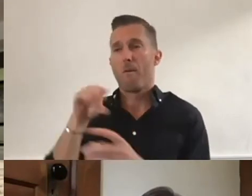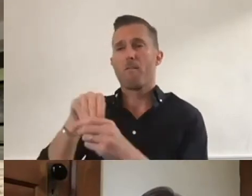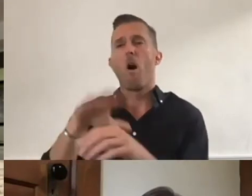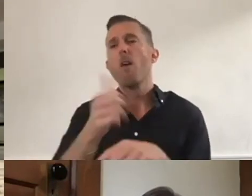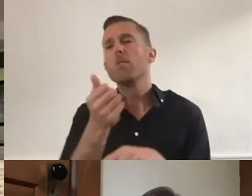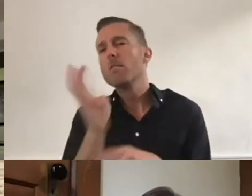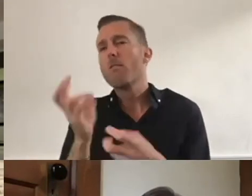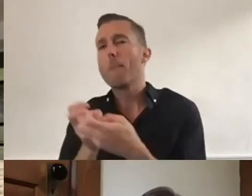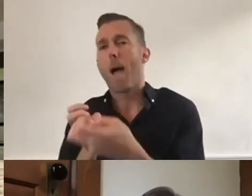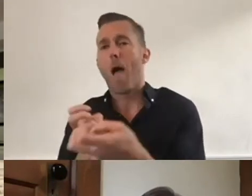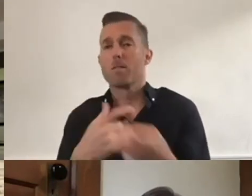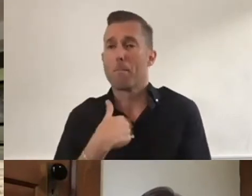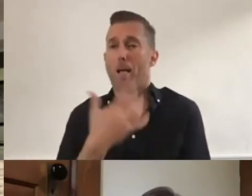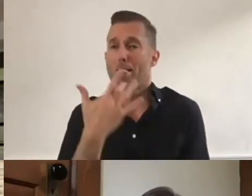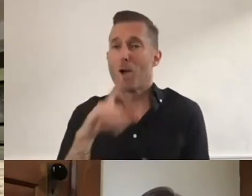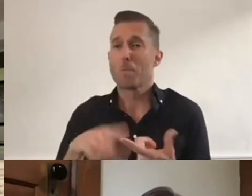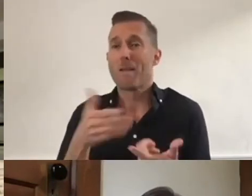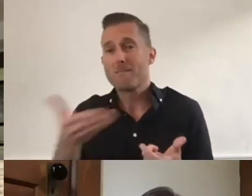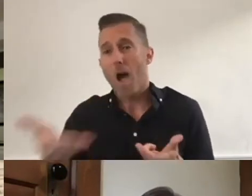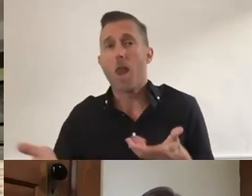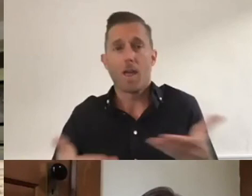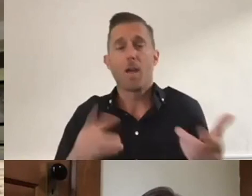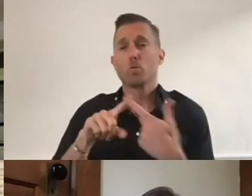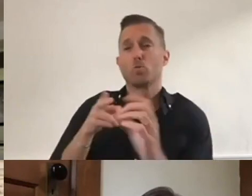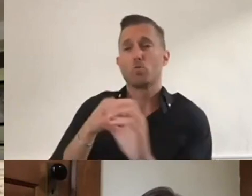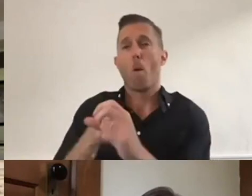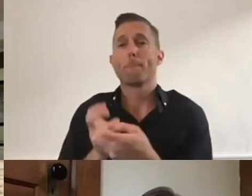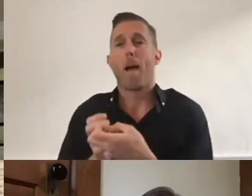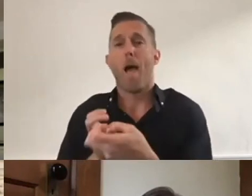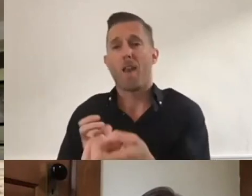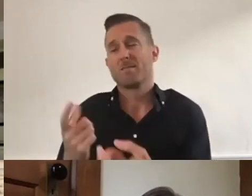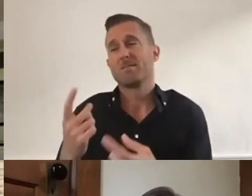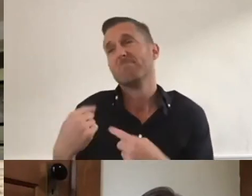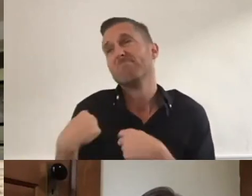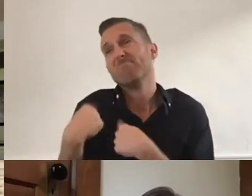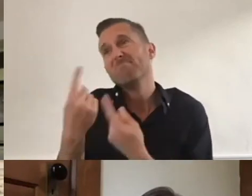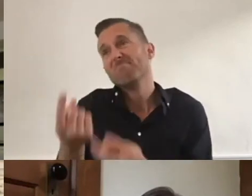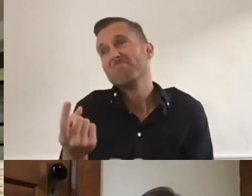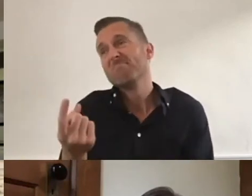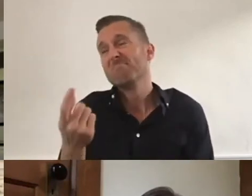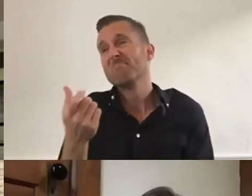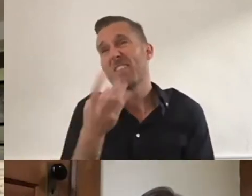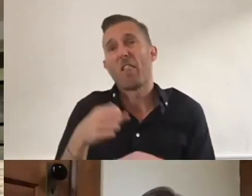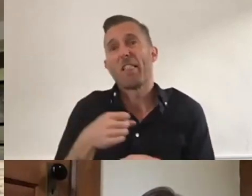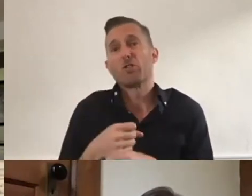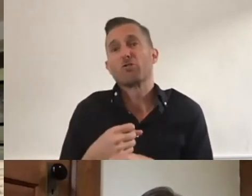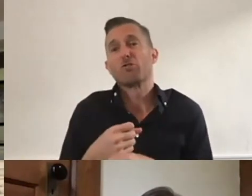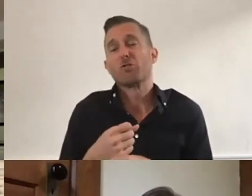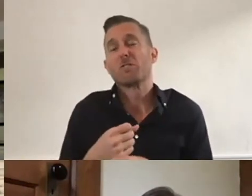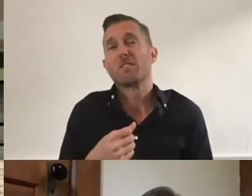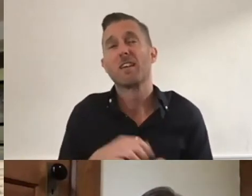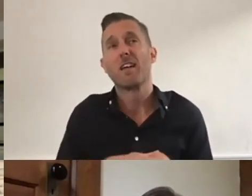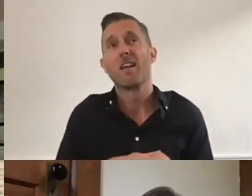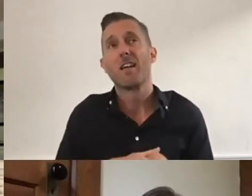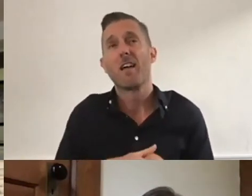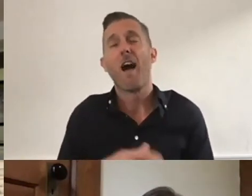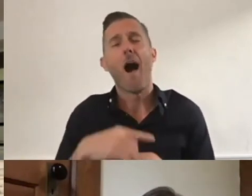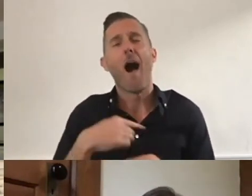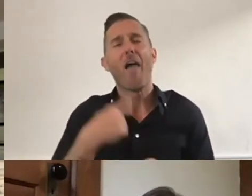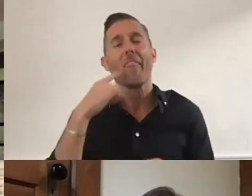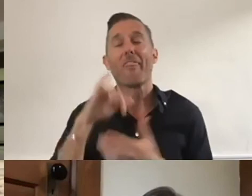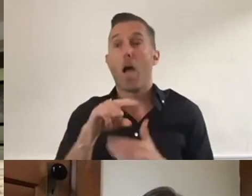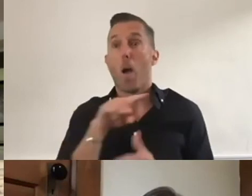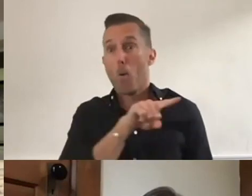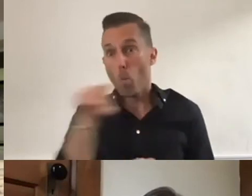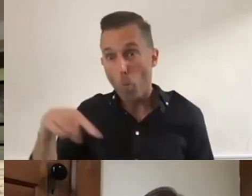to be invited to a few of these panels over the last couple of years now. And I think the fact that we're all talking about